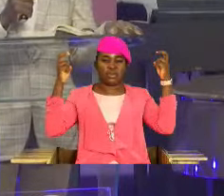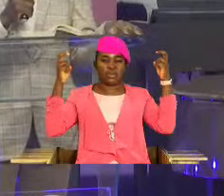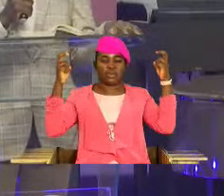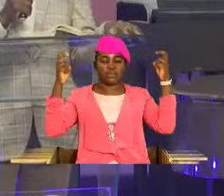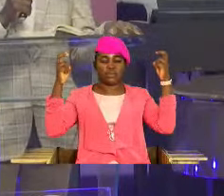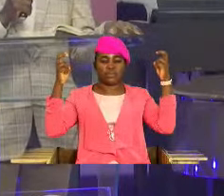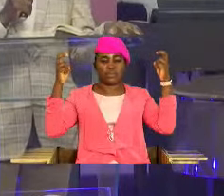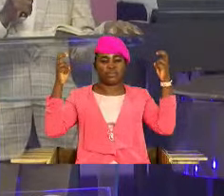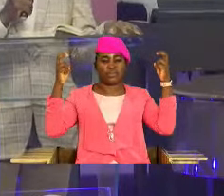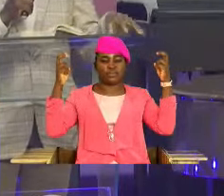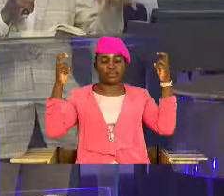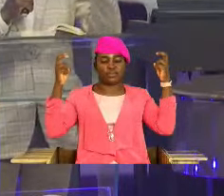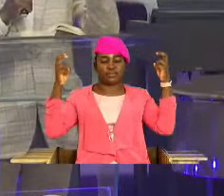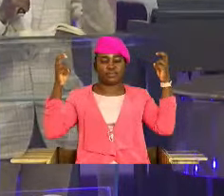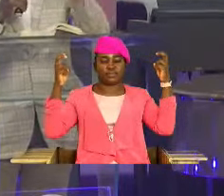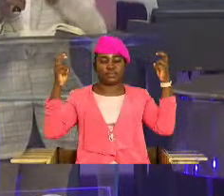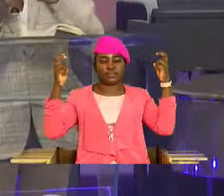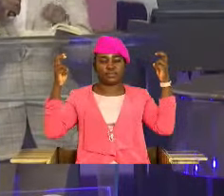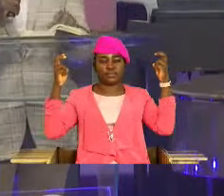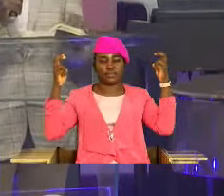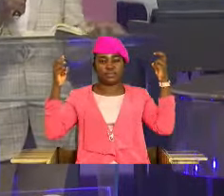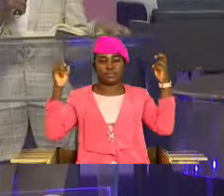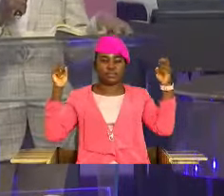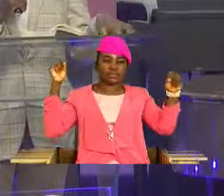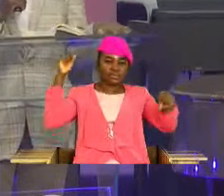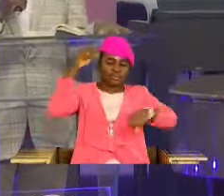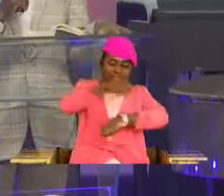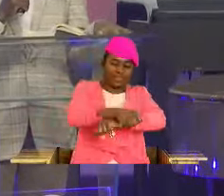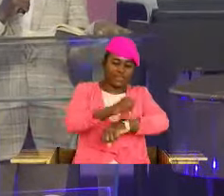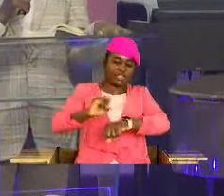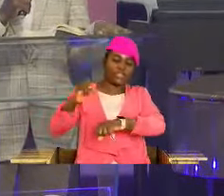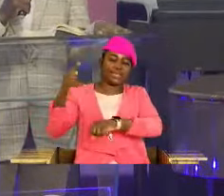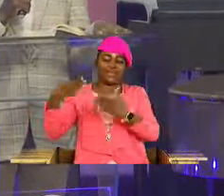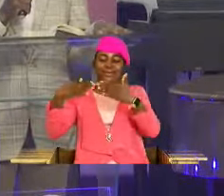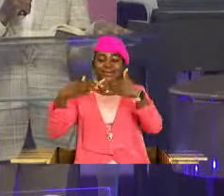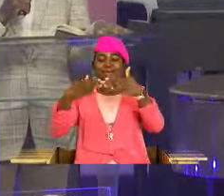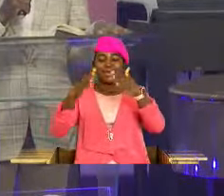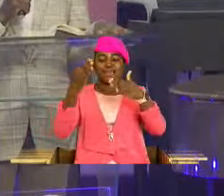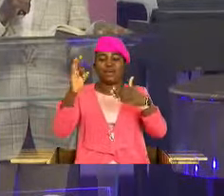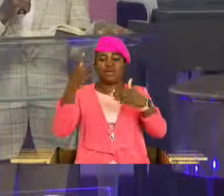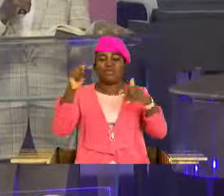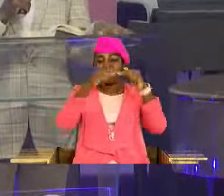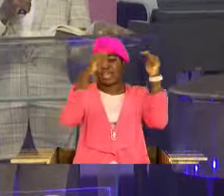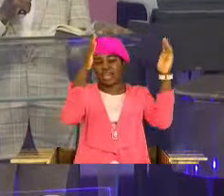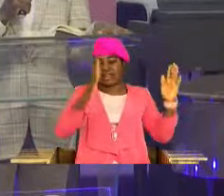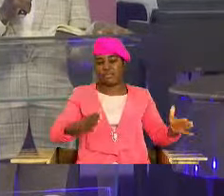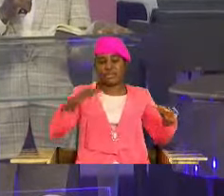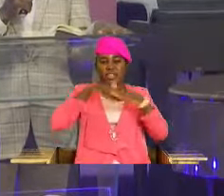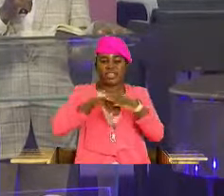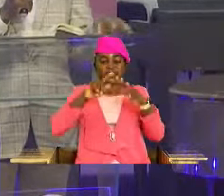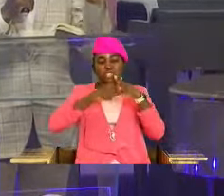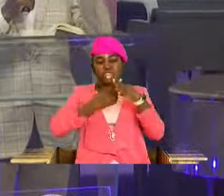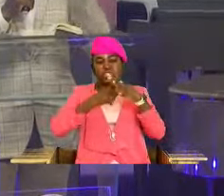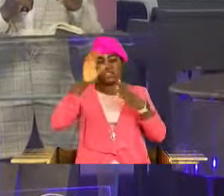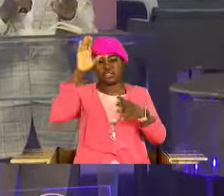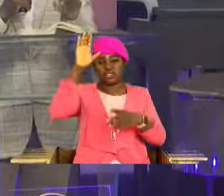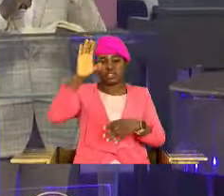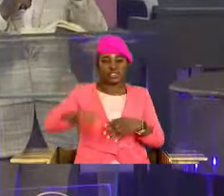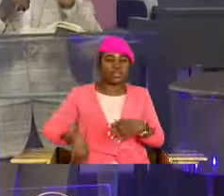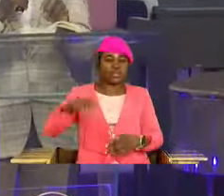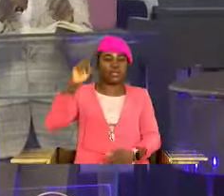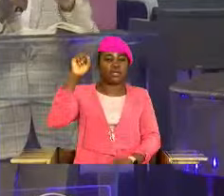the gates of the enemy in Genesis 22: 70b